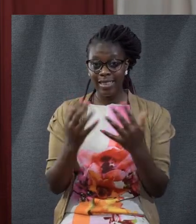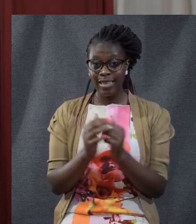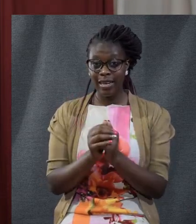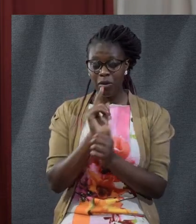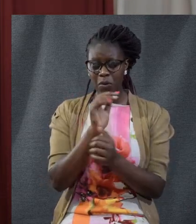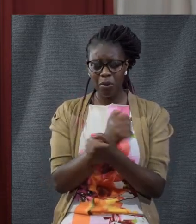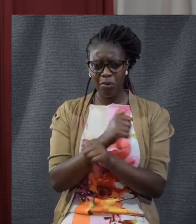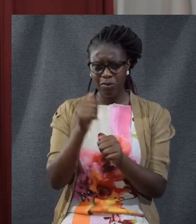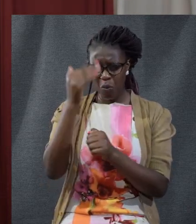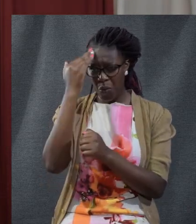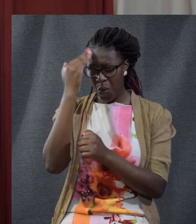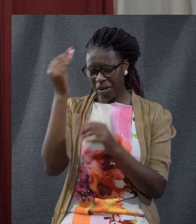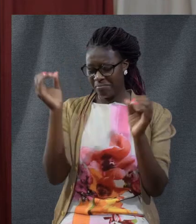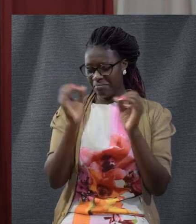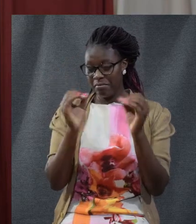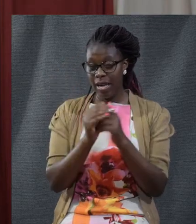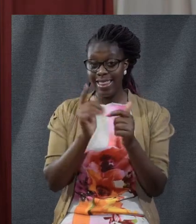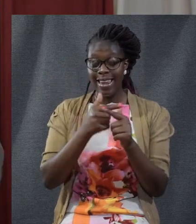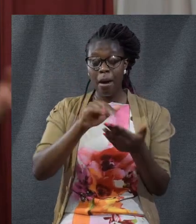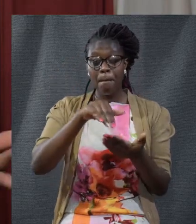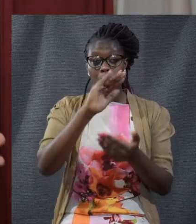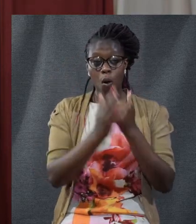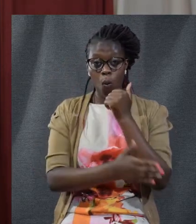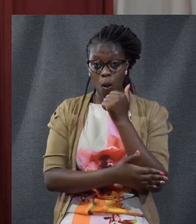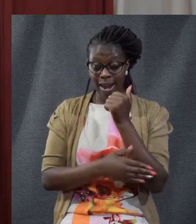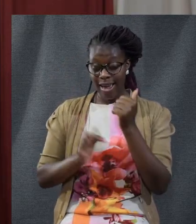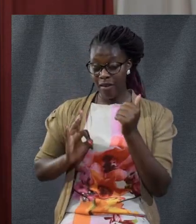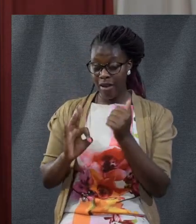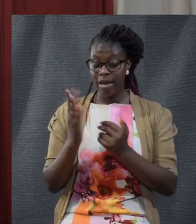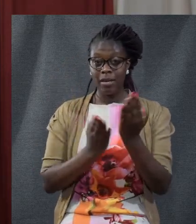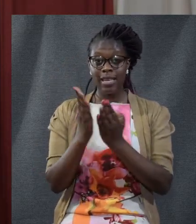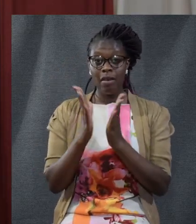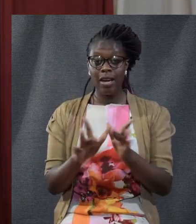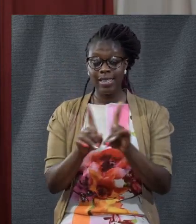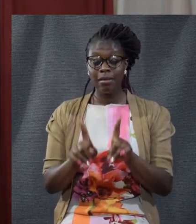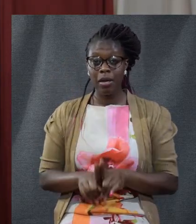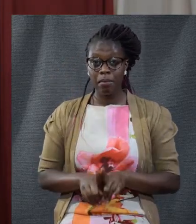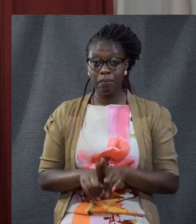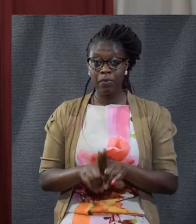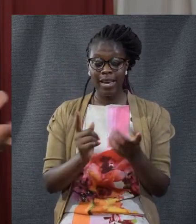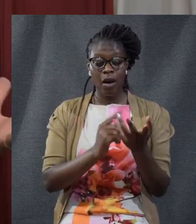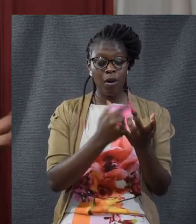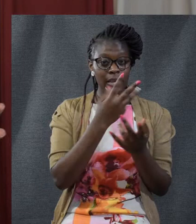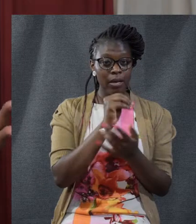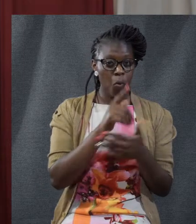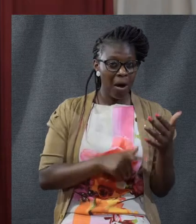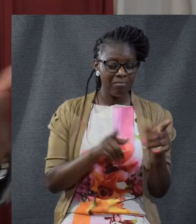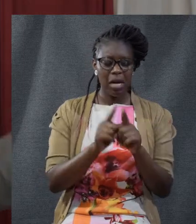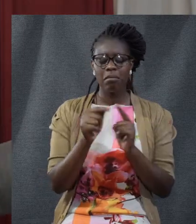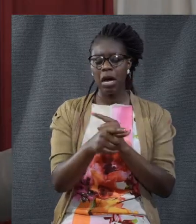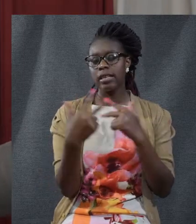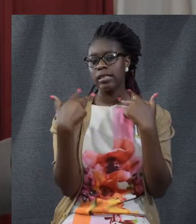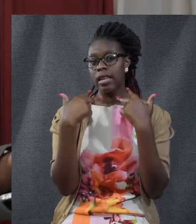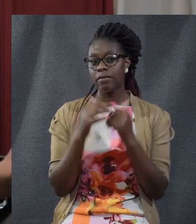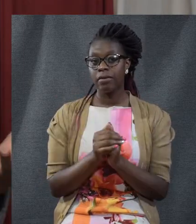a stranger and a foreigner. And more worse, his female servants would also count him as a